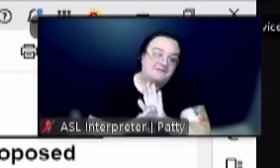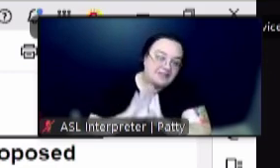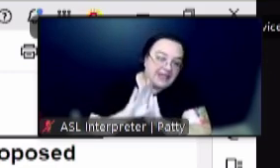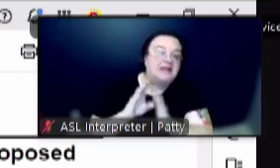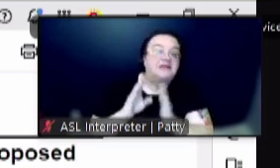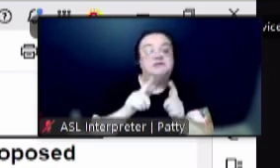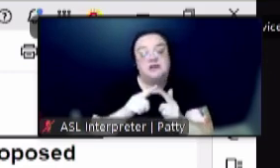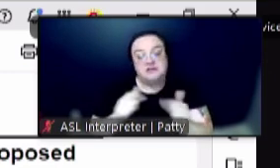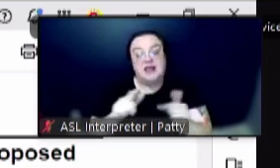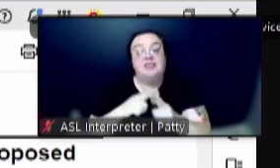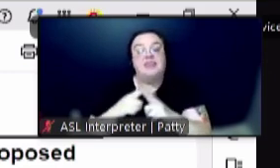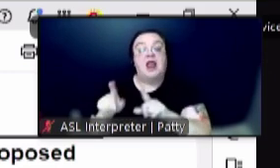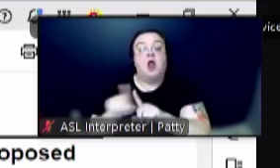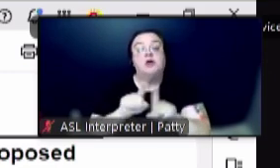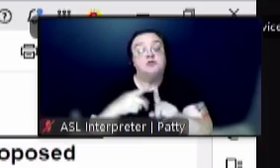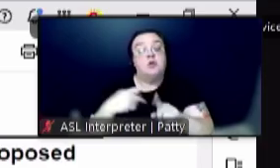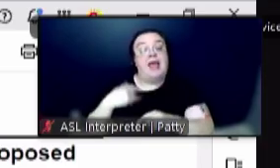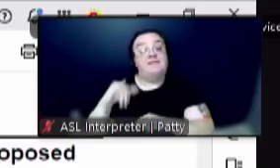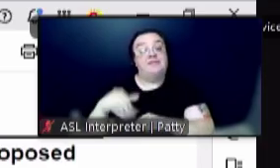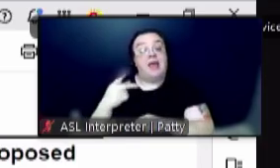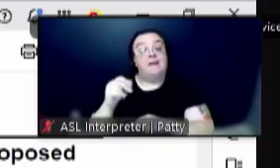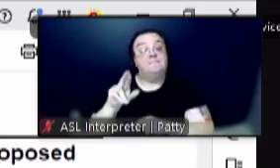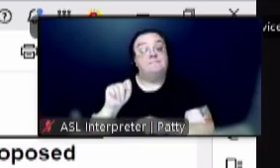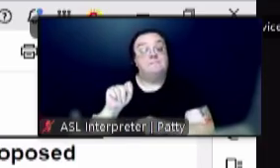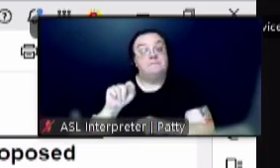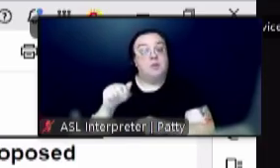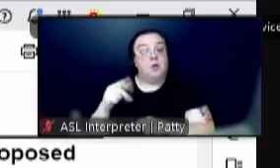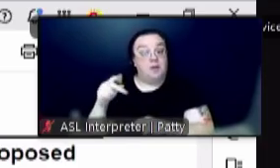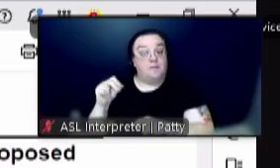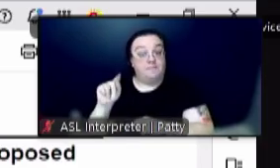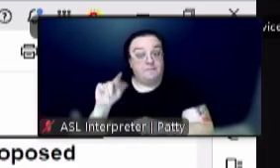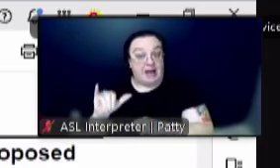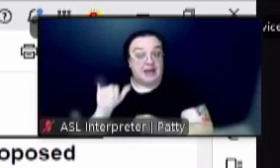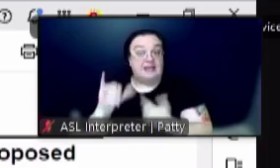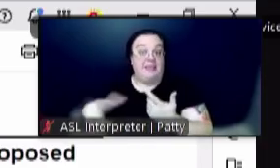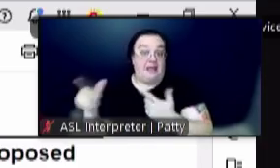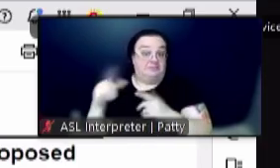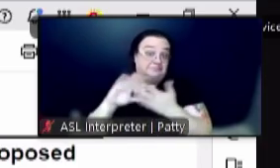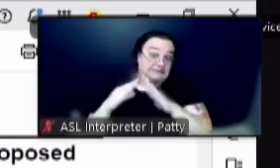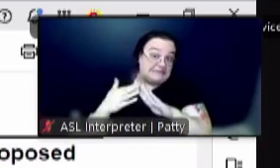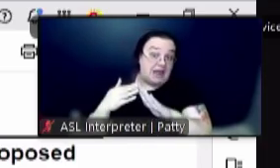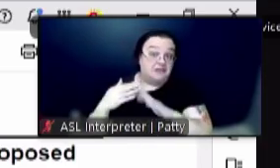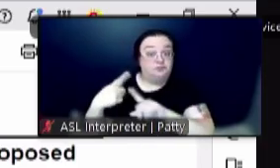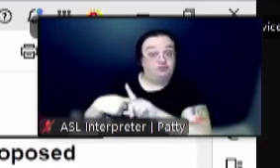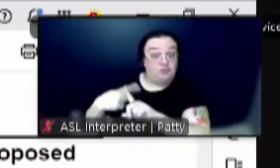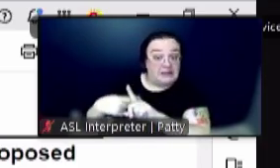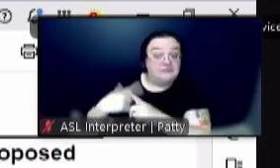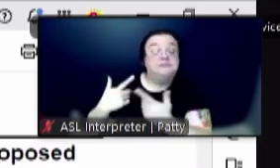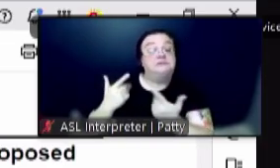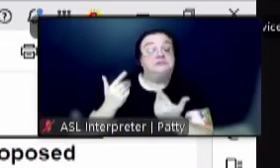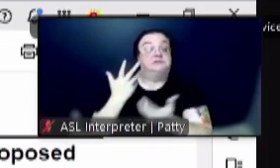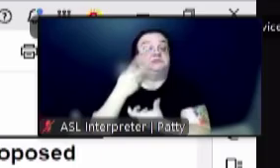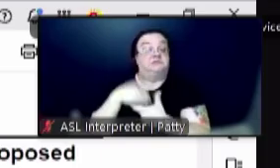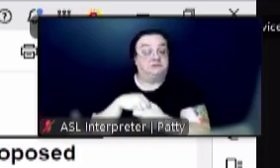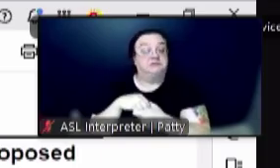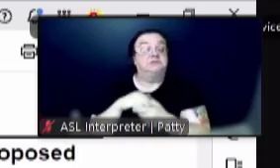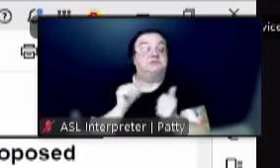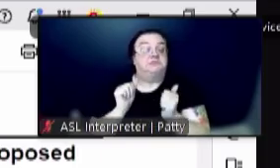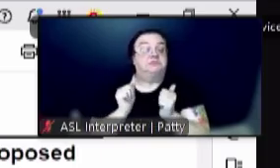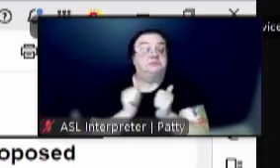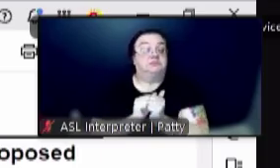also the porta potties that the town rents out, along with the